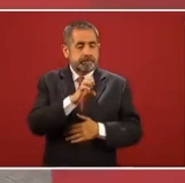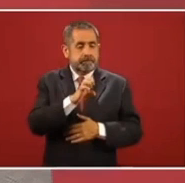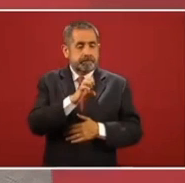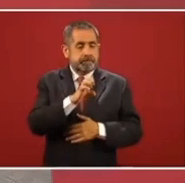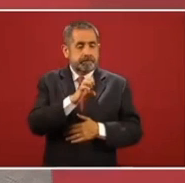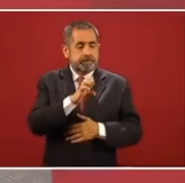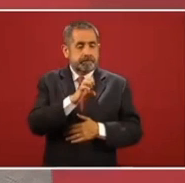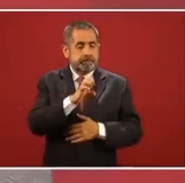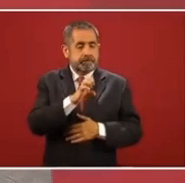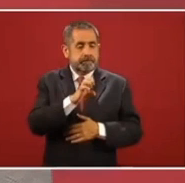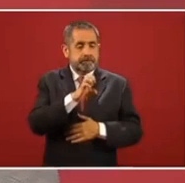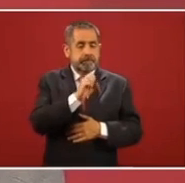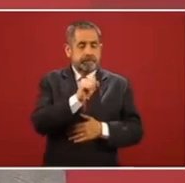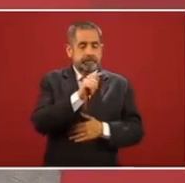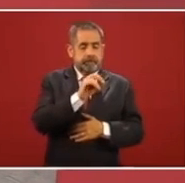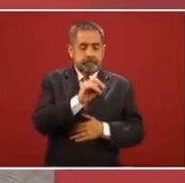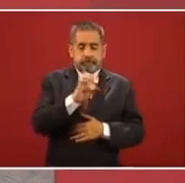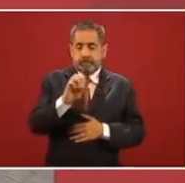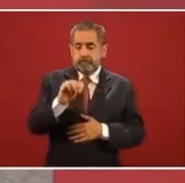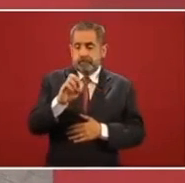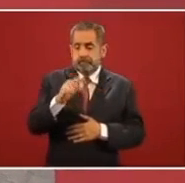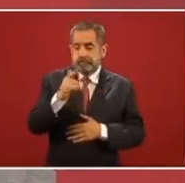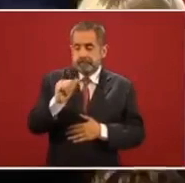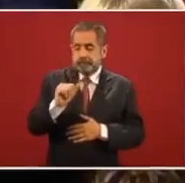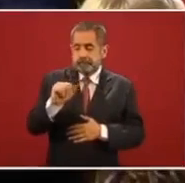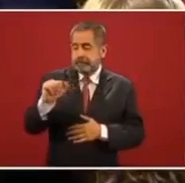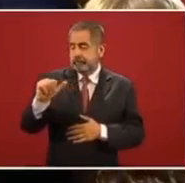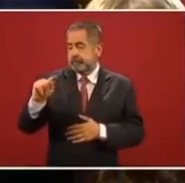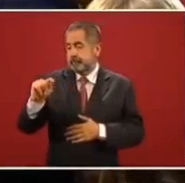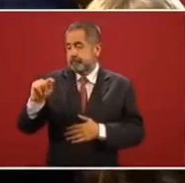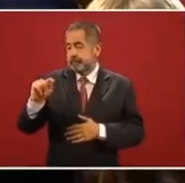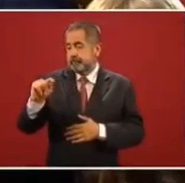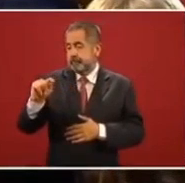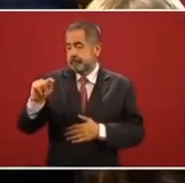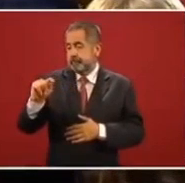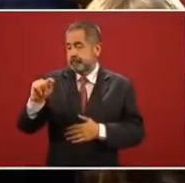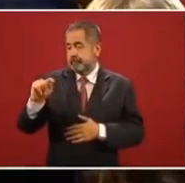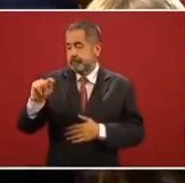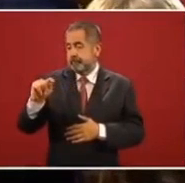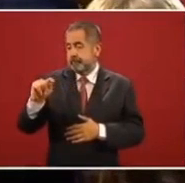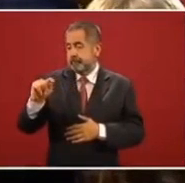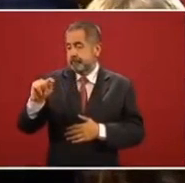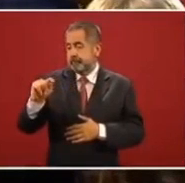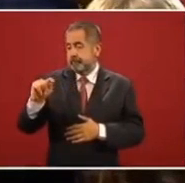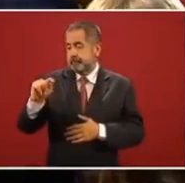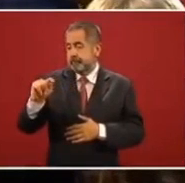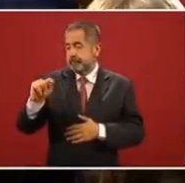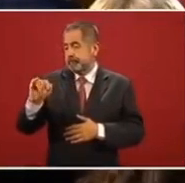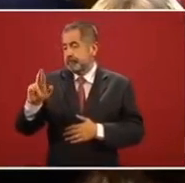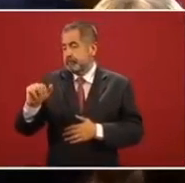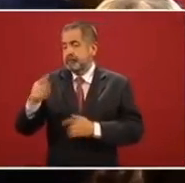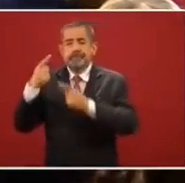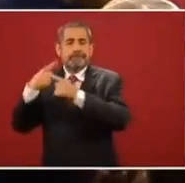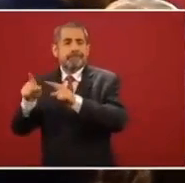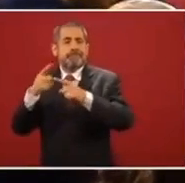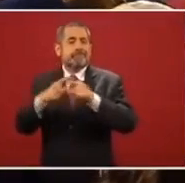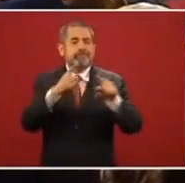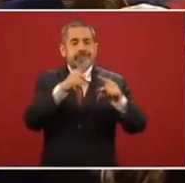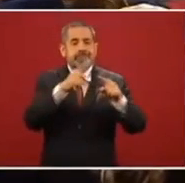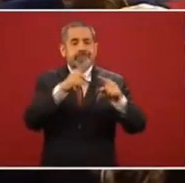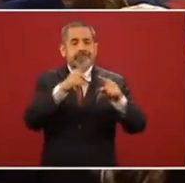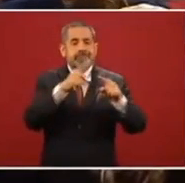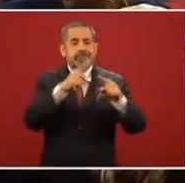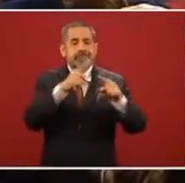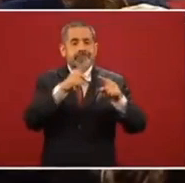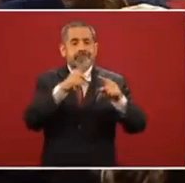health emergency tiene distintos significados has different meanings en distintas partes